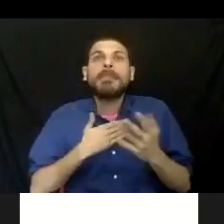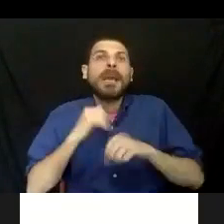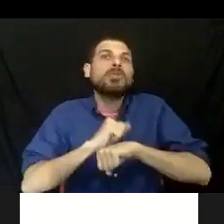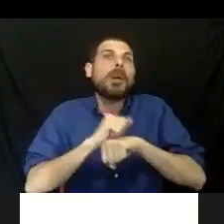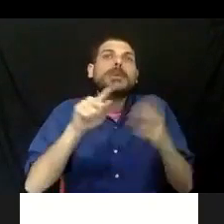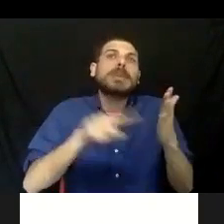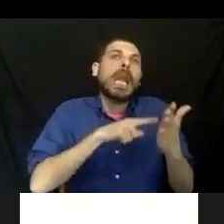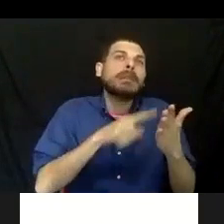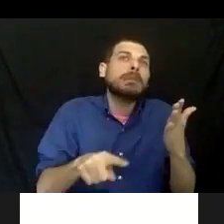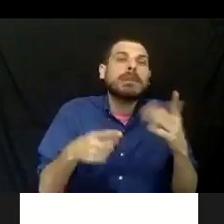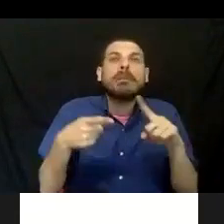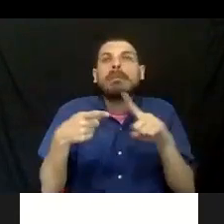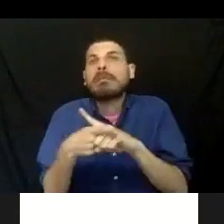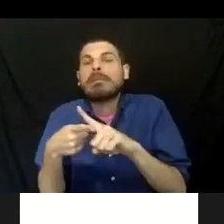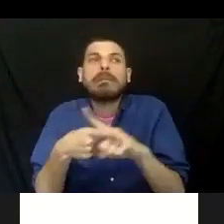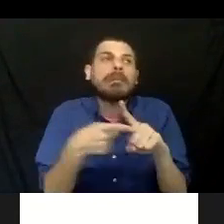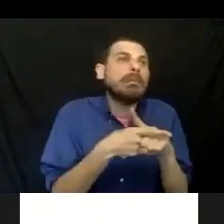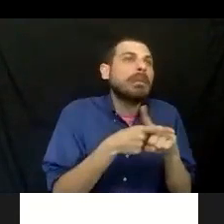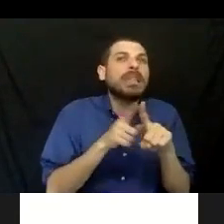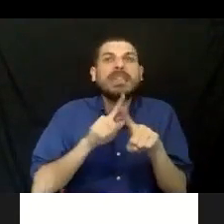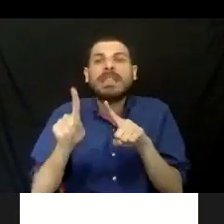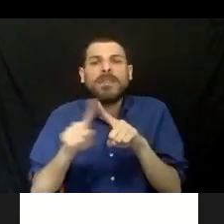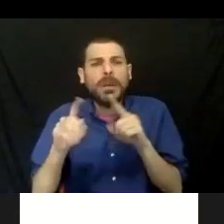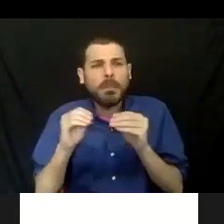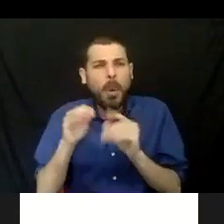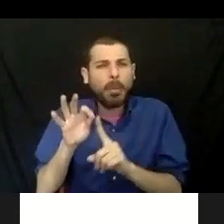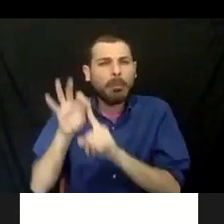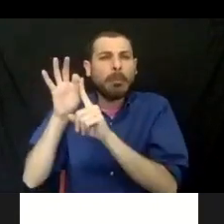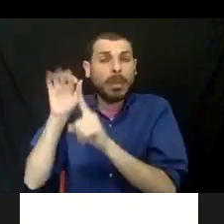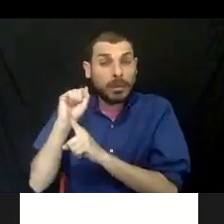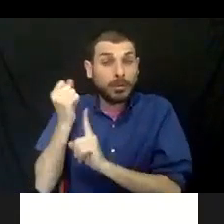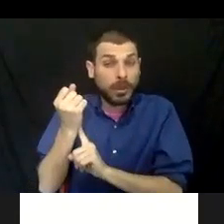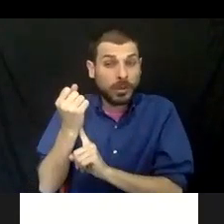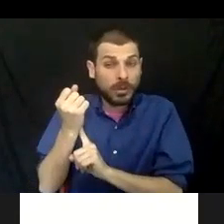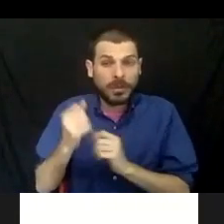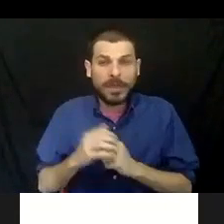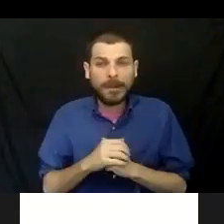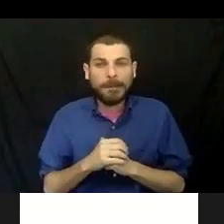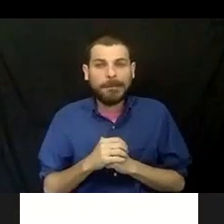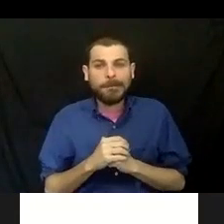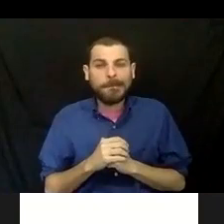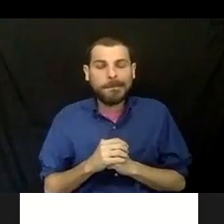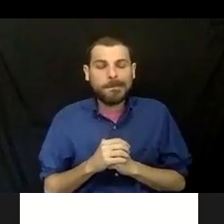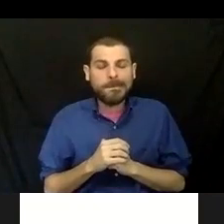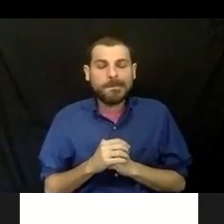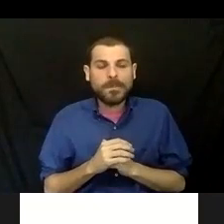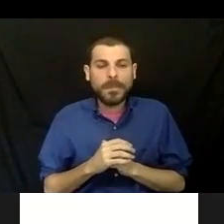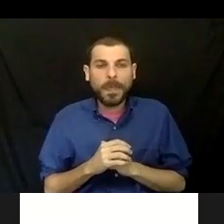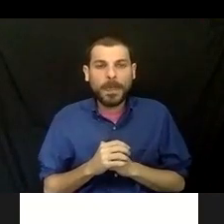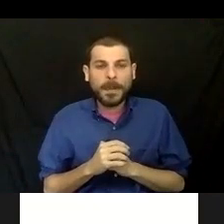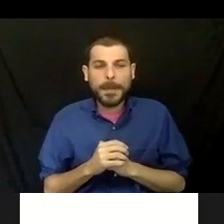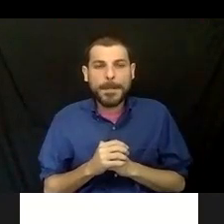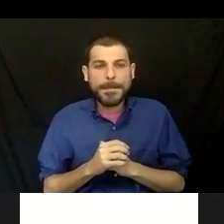COVID-19. And also one thing that we've run into, people who would be eligible